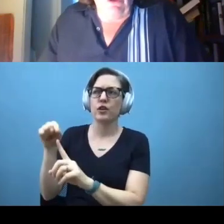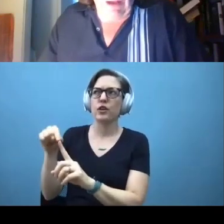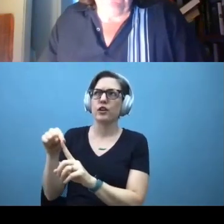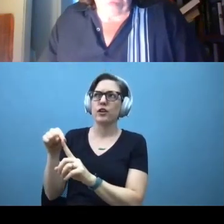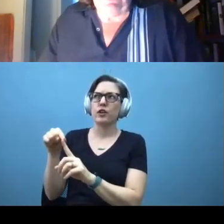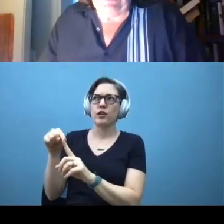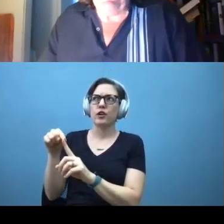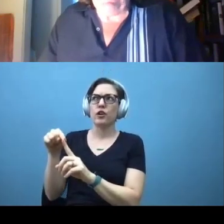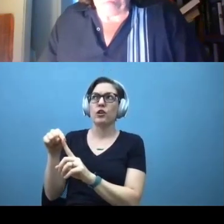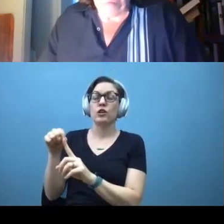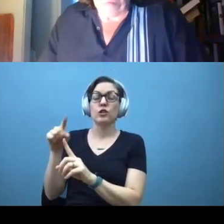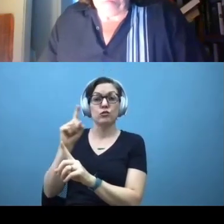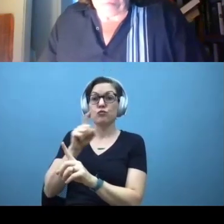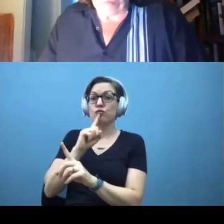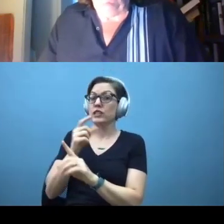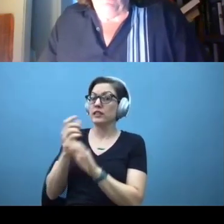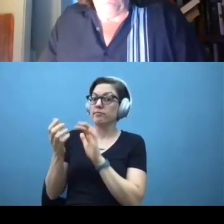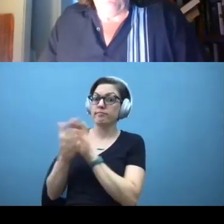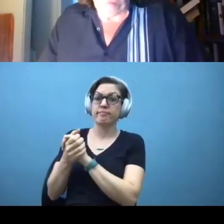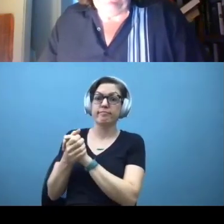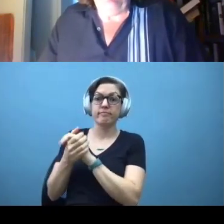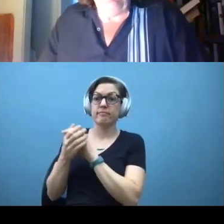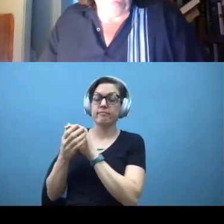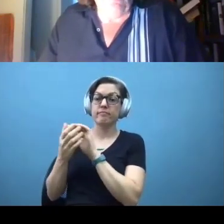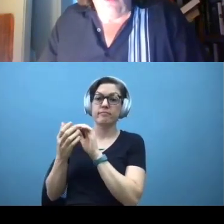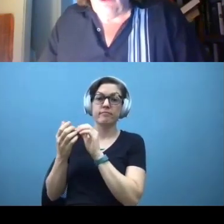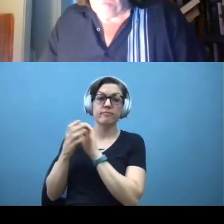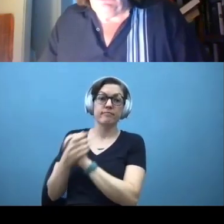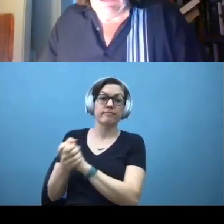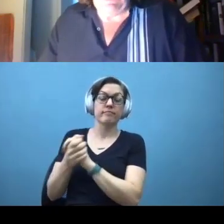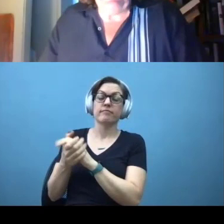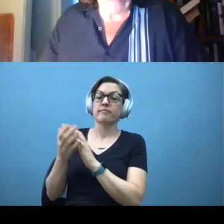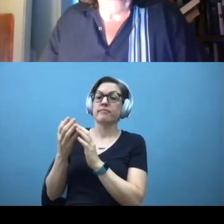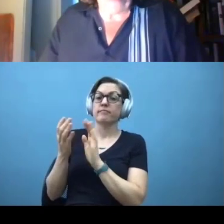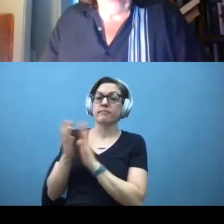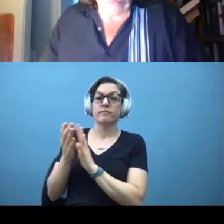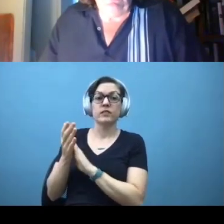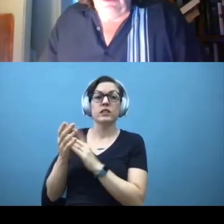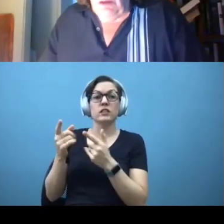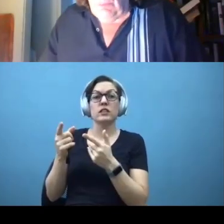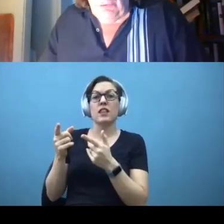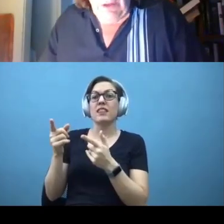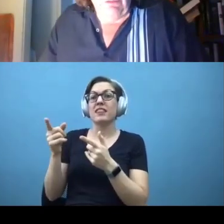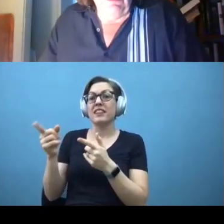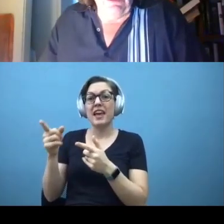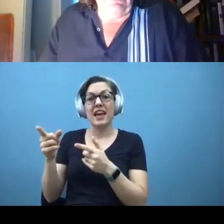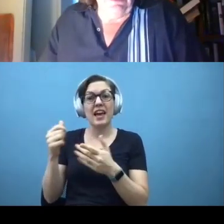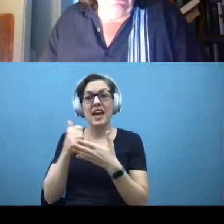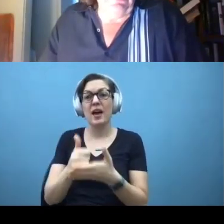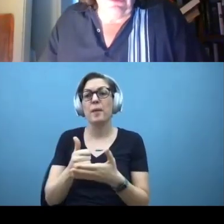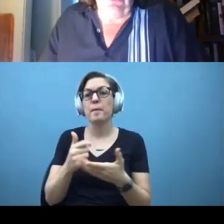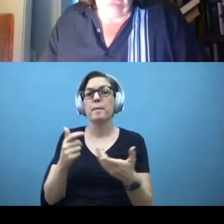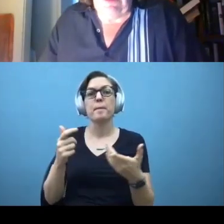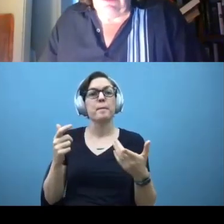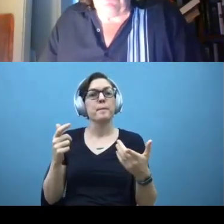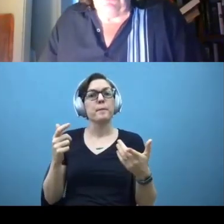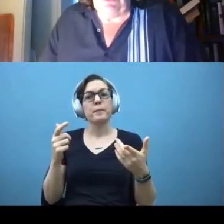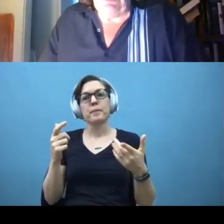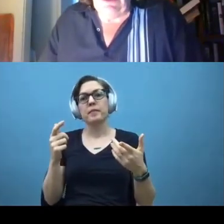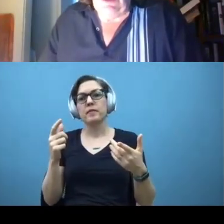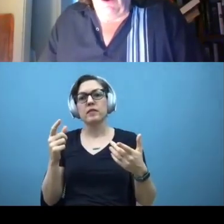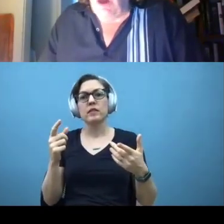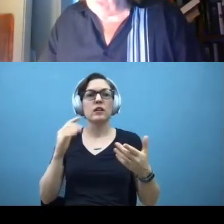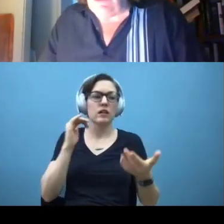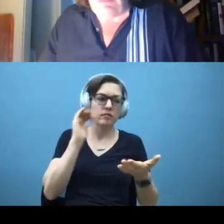should be congratulated. I think that the whole, anything from warm lines to restraint and seclusion